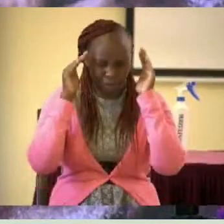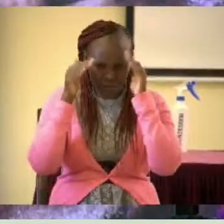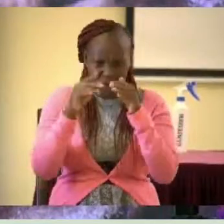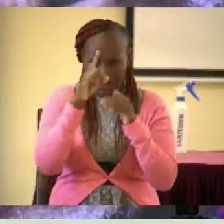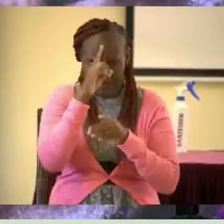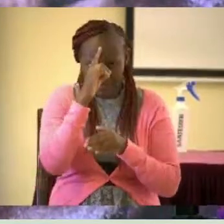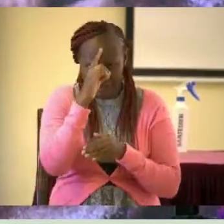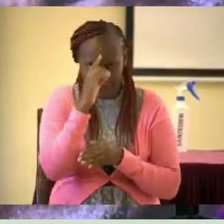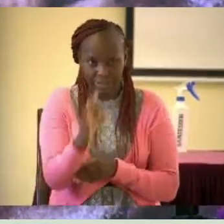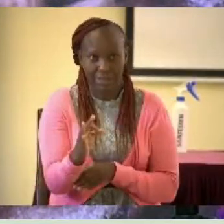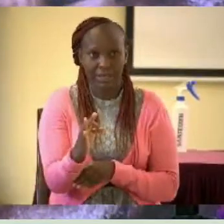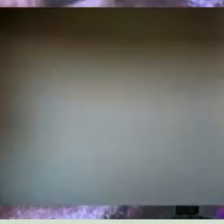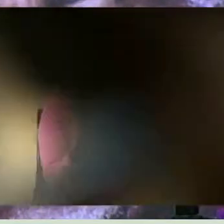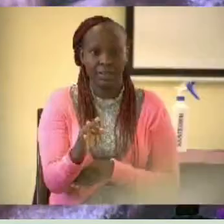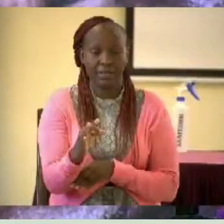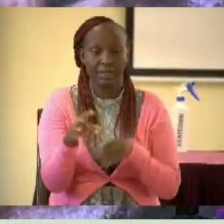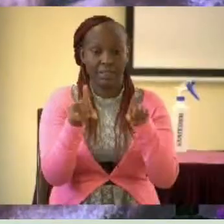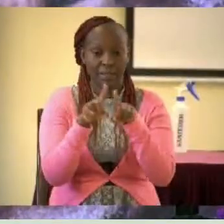way we would deal